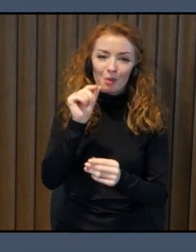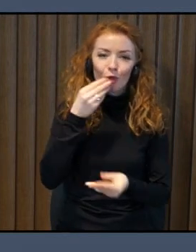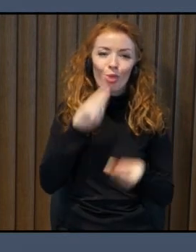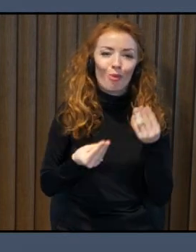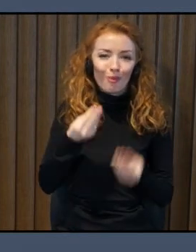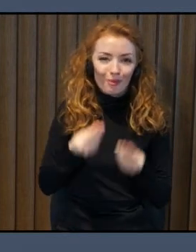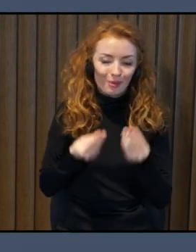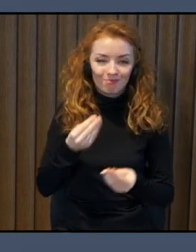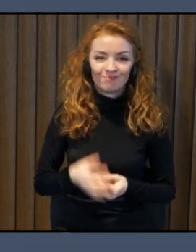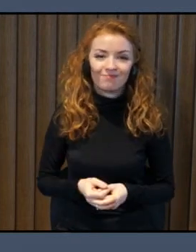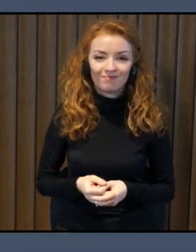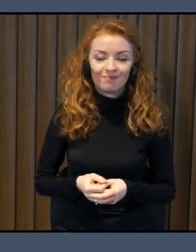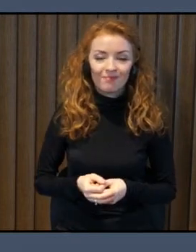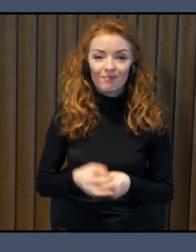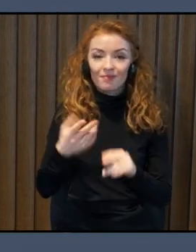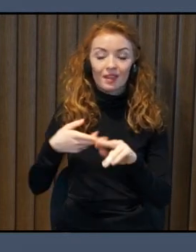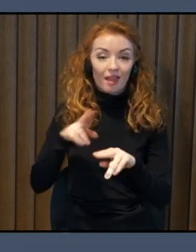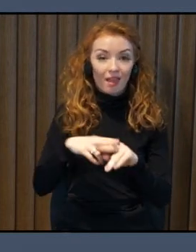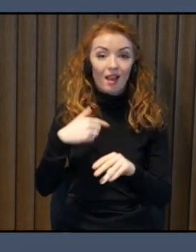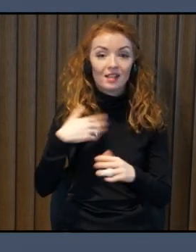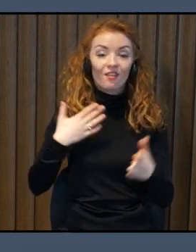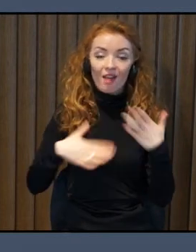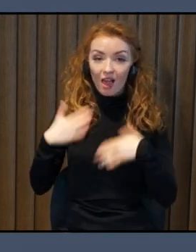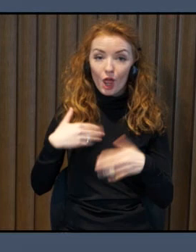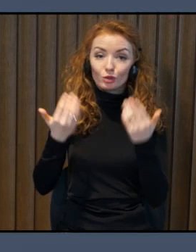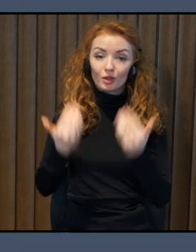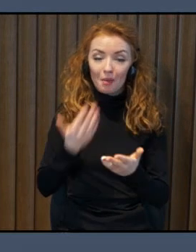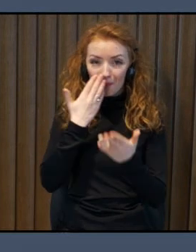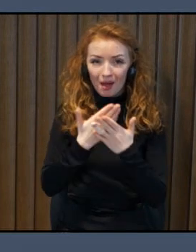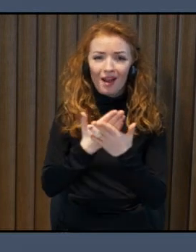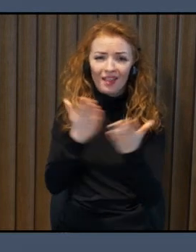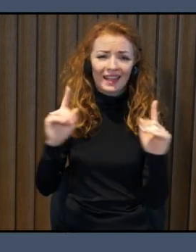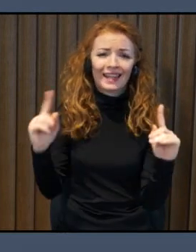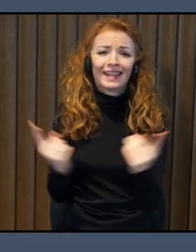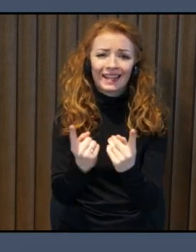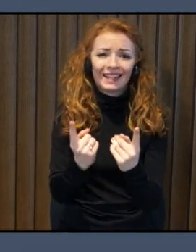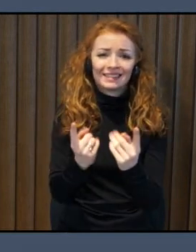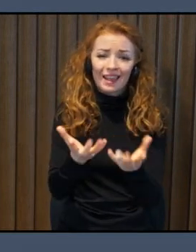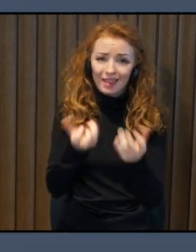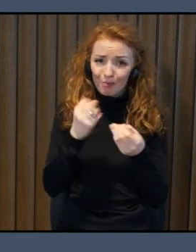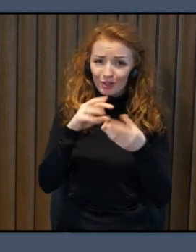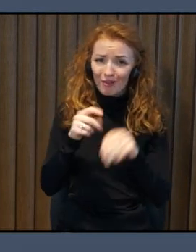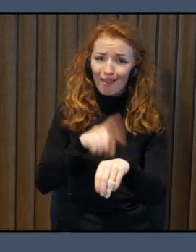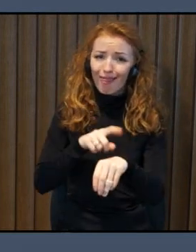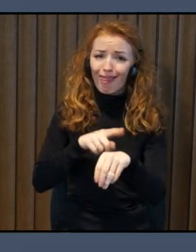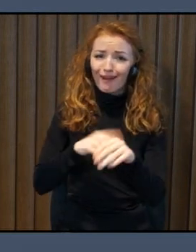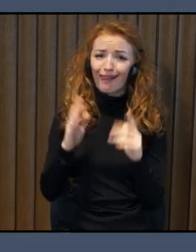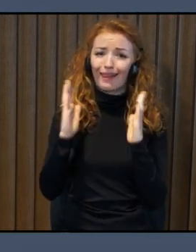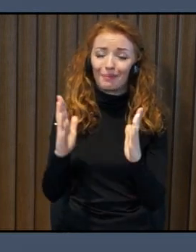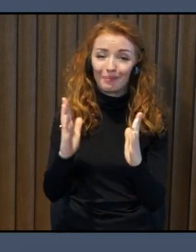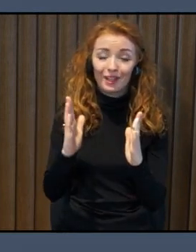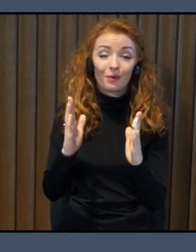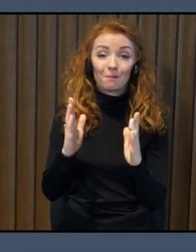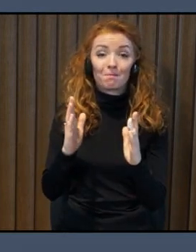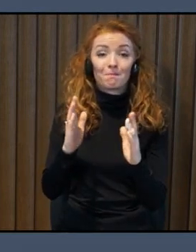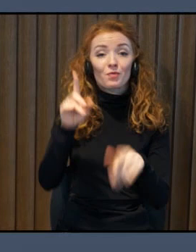in the at such categories, and of course I am speaking about this with irony. But